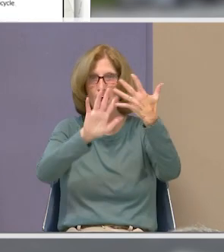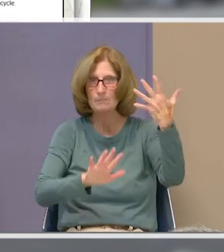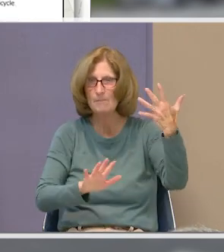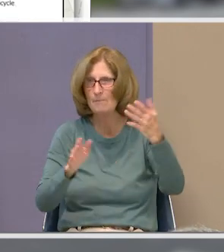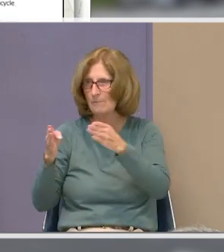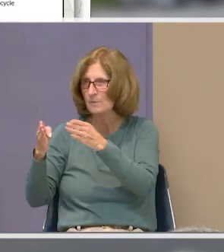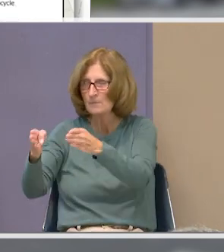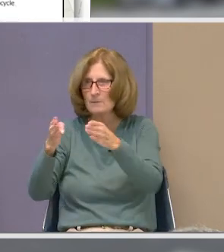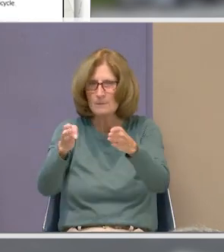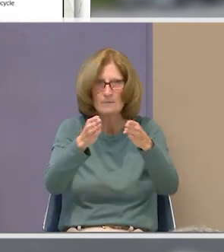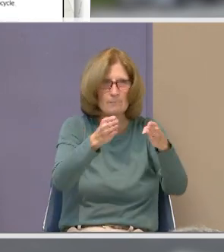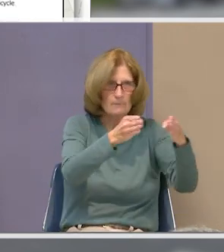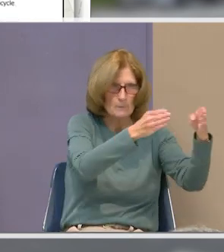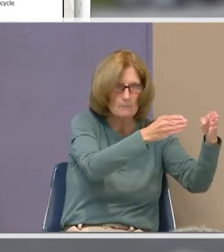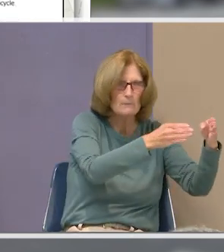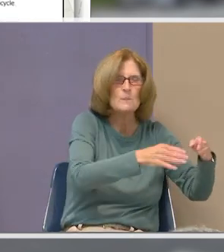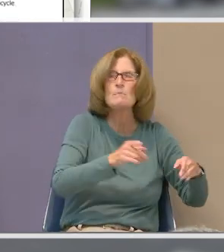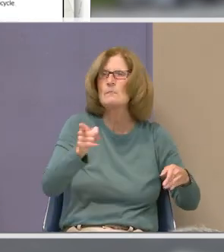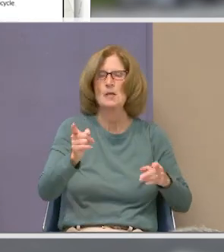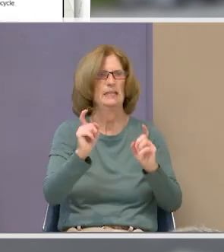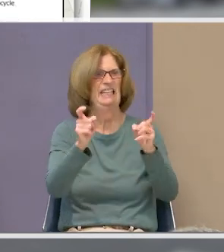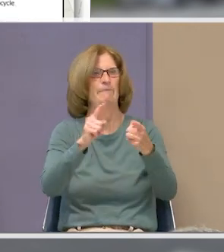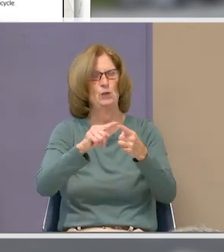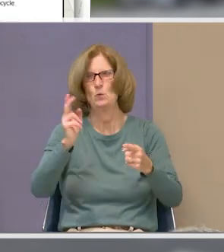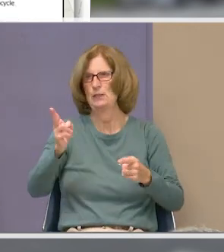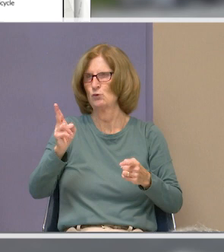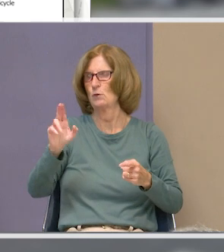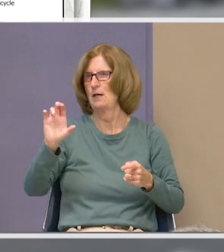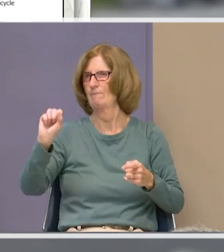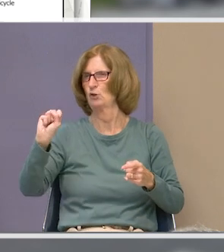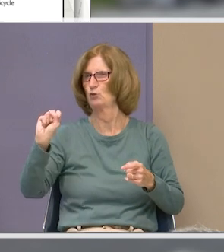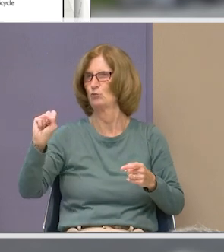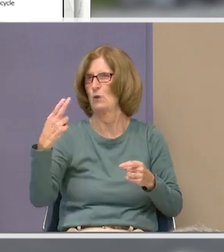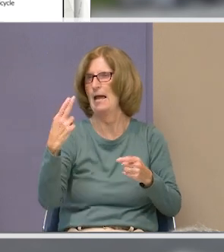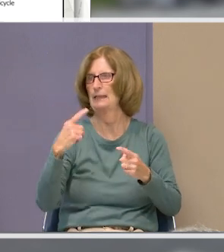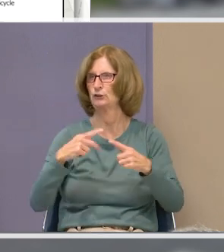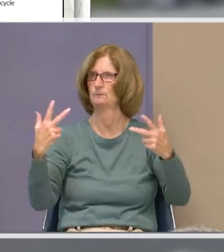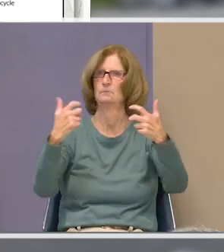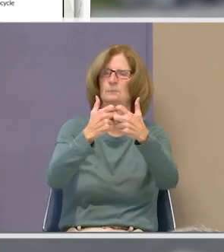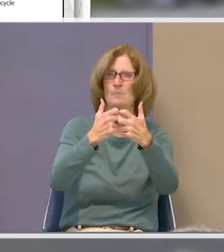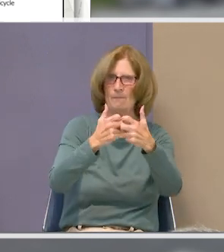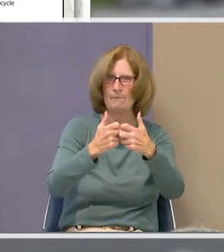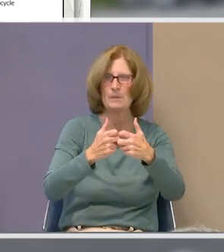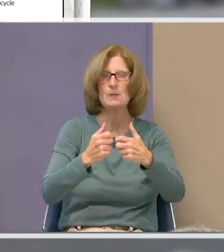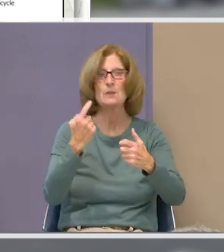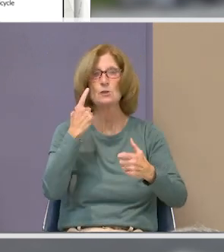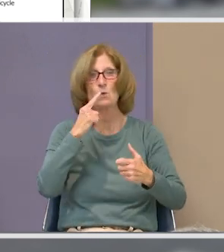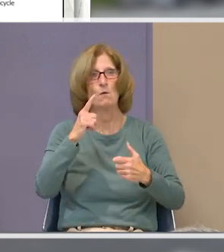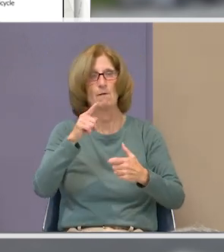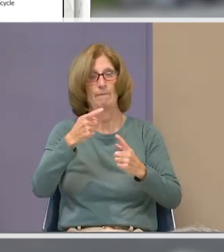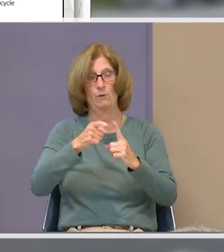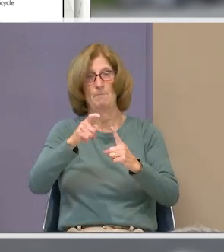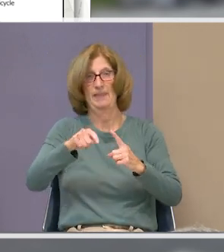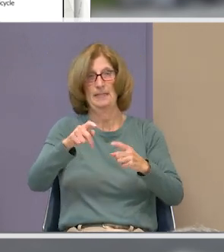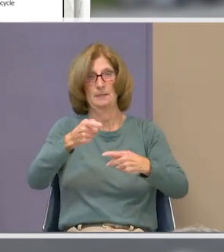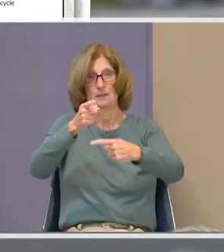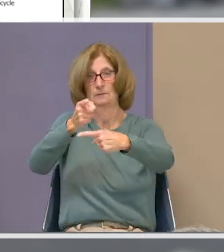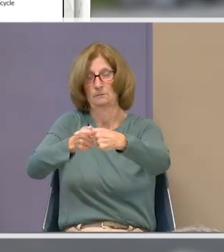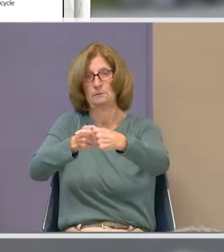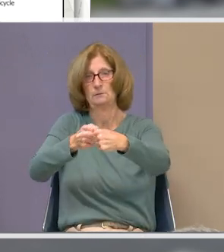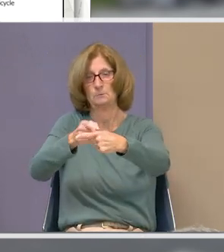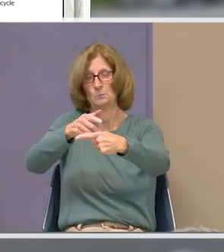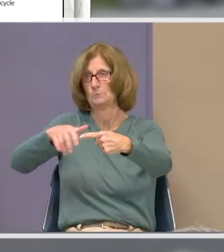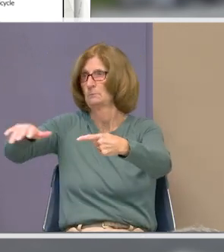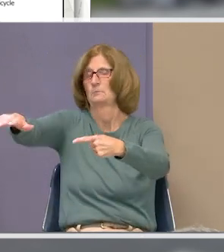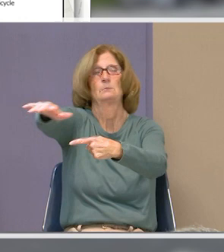I'm going to talk a little bit about crash history. So here we have all of the crashes within 200 feet of the intersection